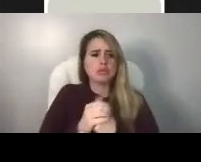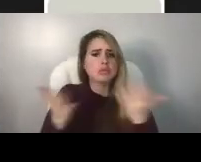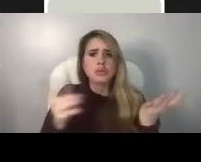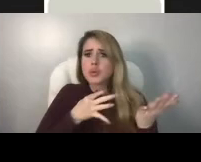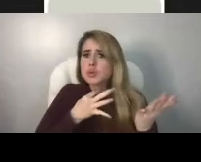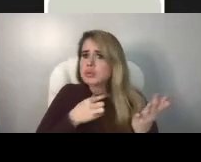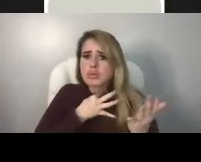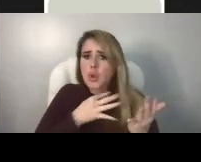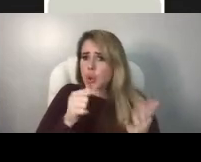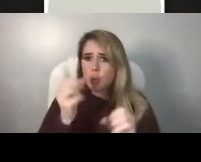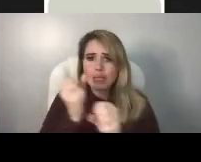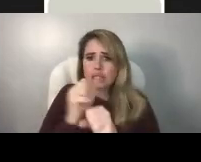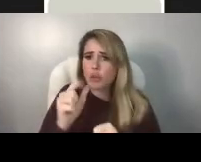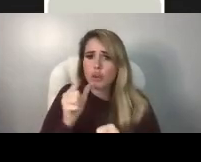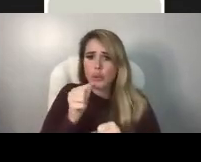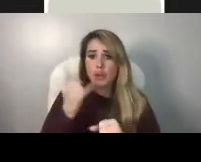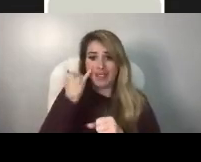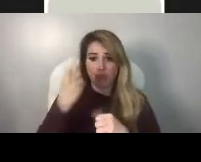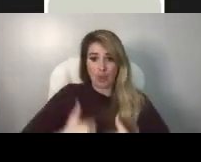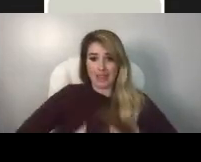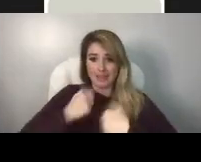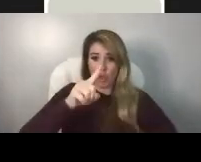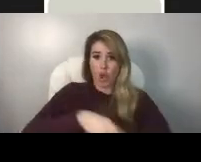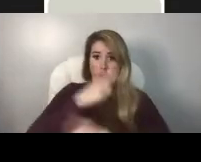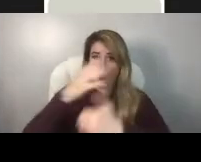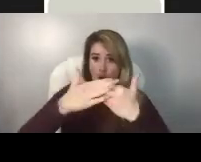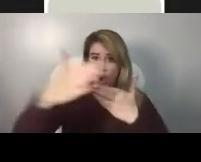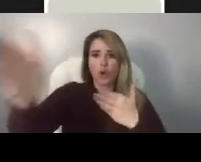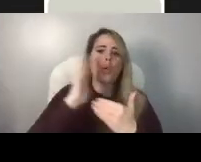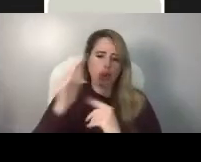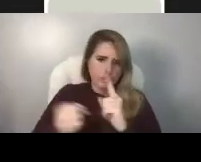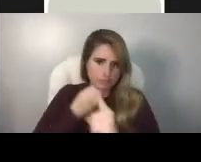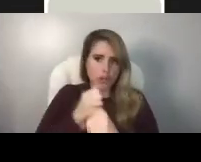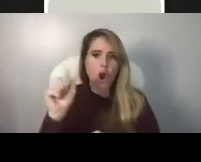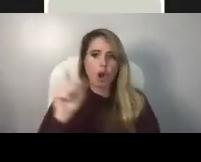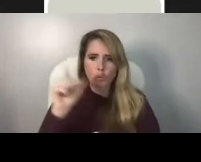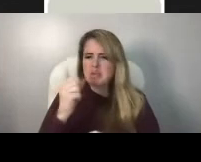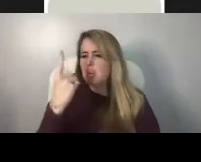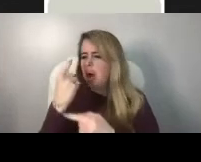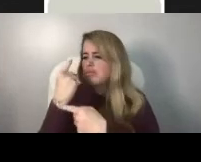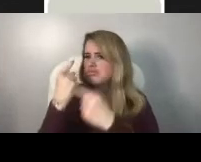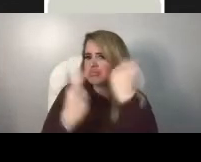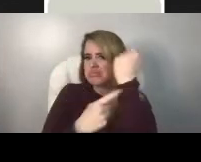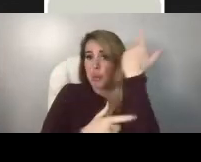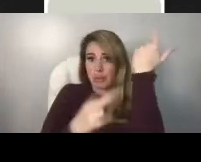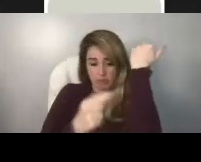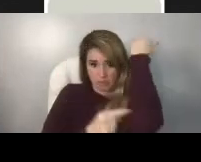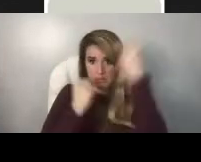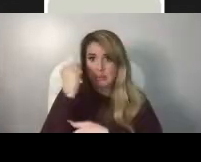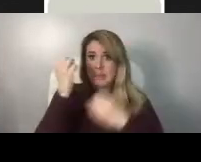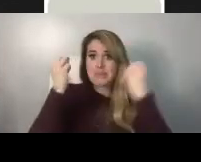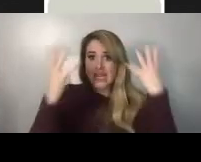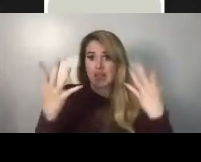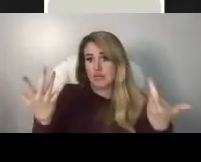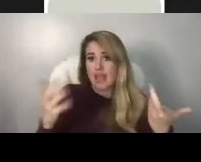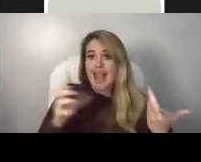Well, basically, if you live long enough, you're going to get arthritis somewhere, if not multiple places. Age is probably